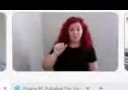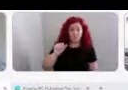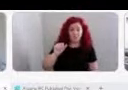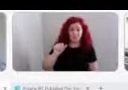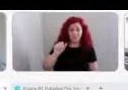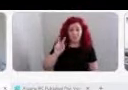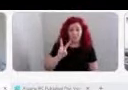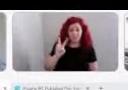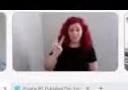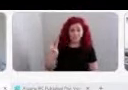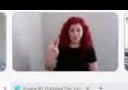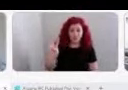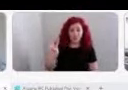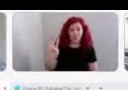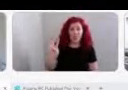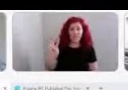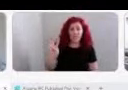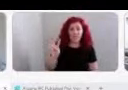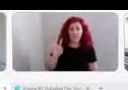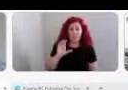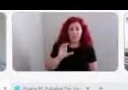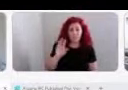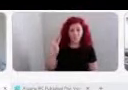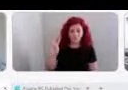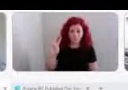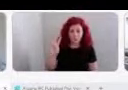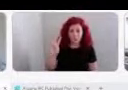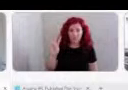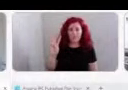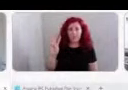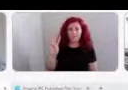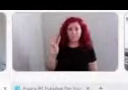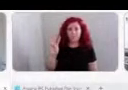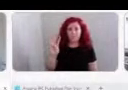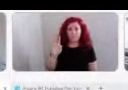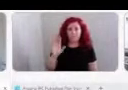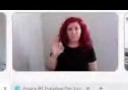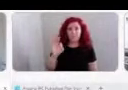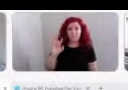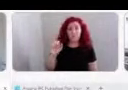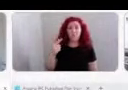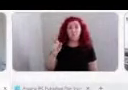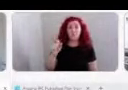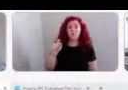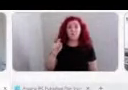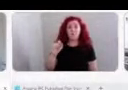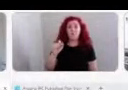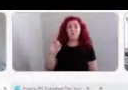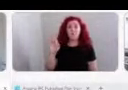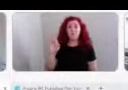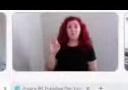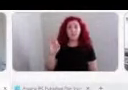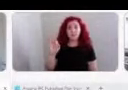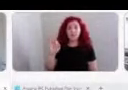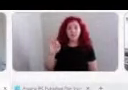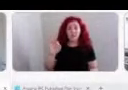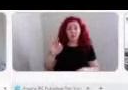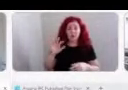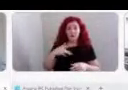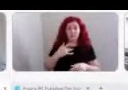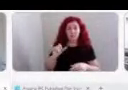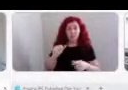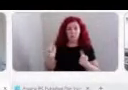verdi valley cottonwood and flagstaff and i feel like we all